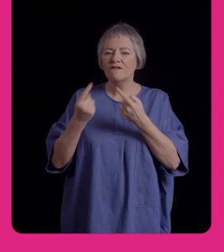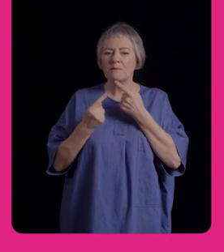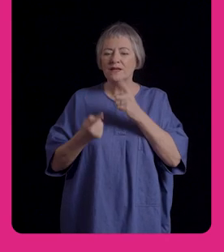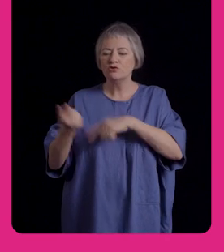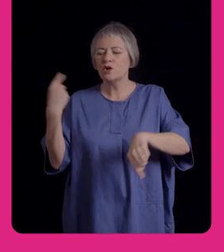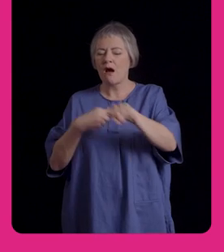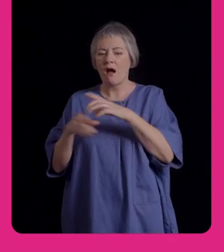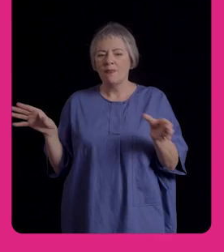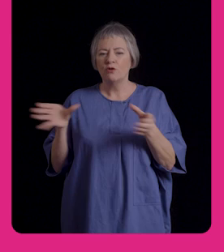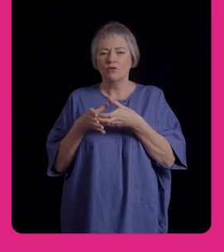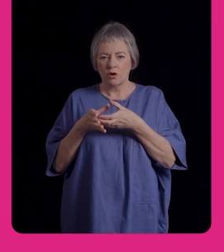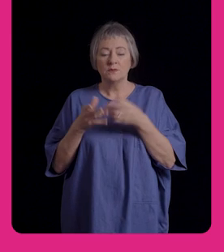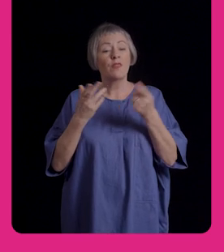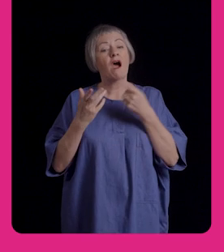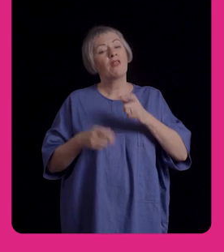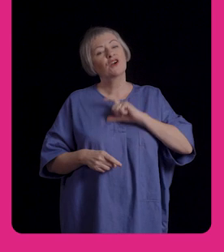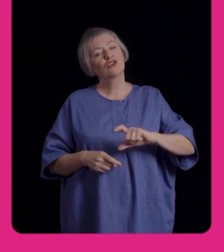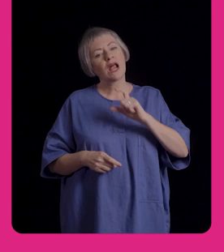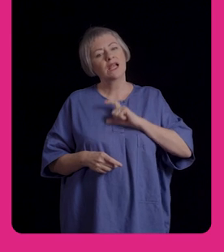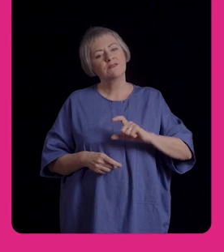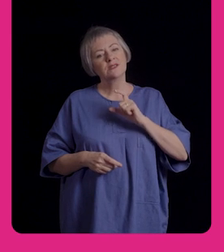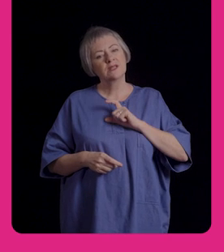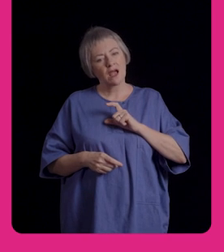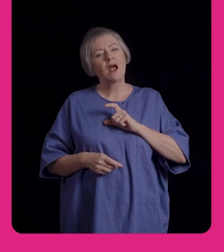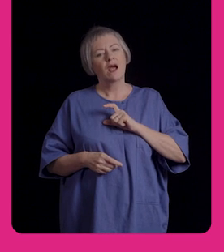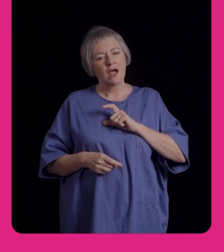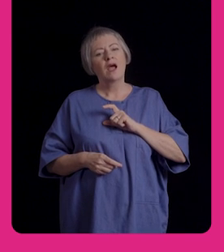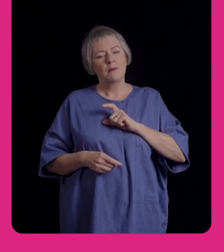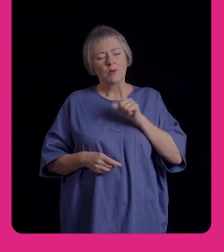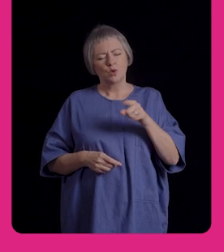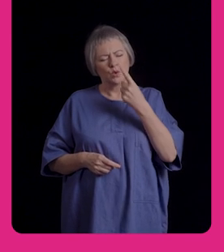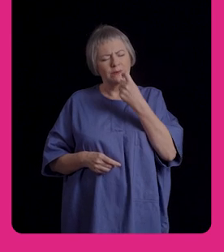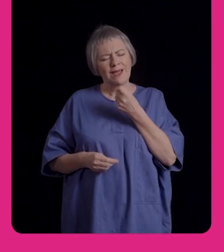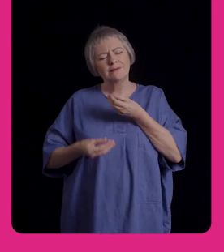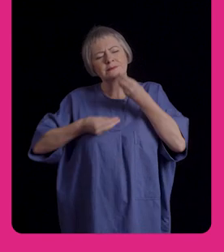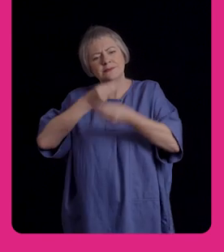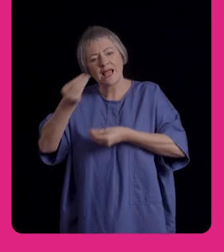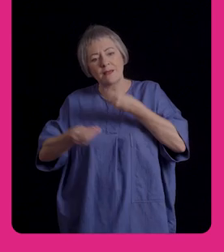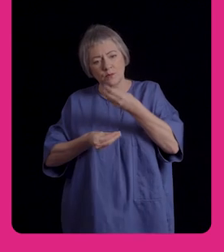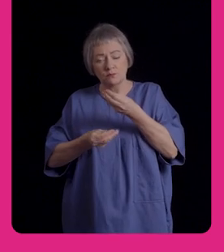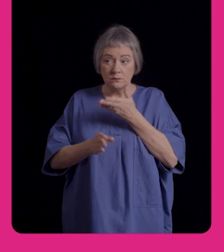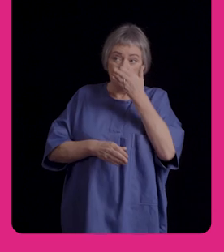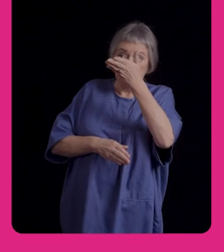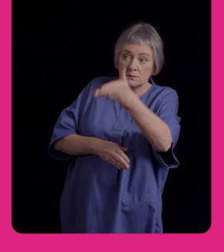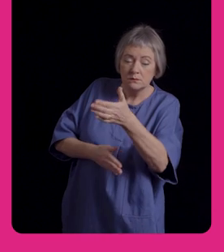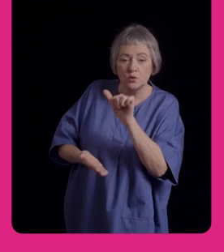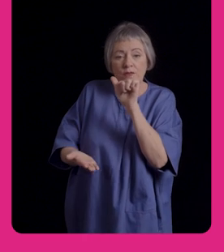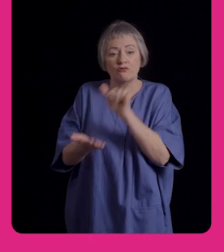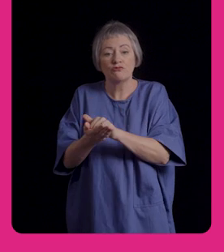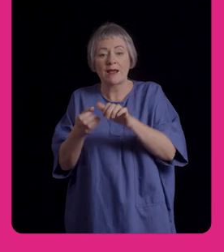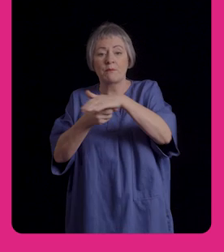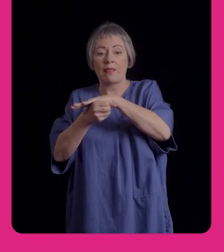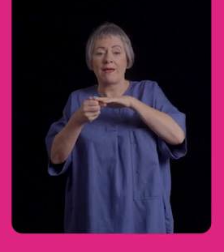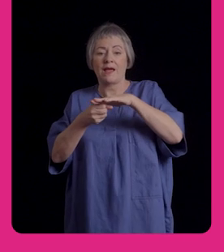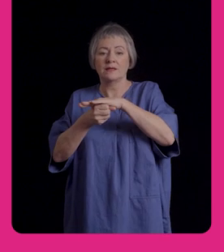I guess some people, some of the other characters predate Treasure Island, but you can tell them like that you're going to the right place.